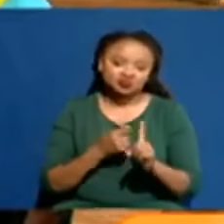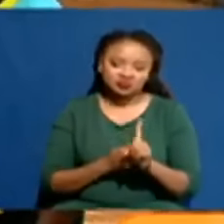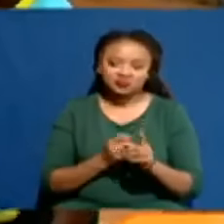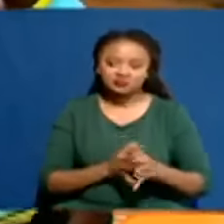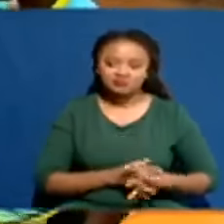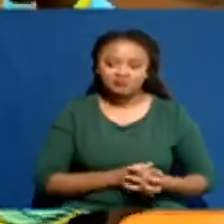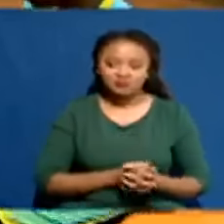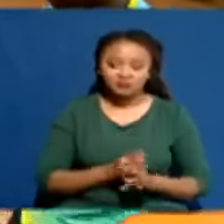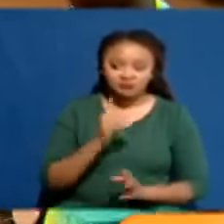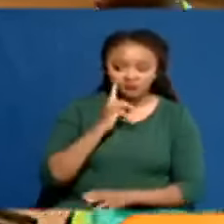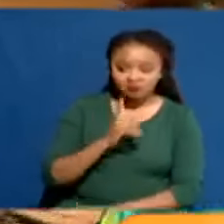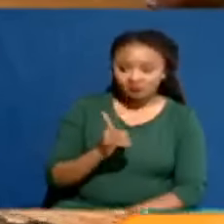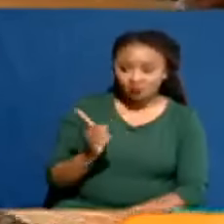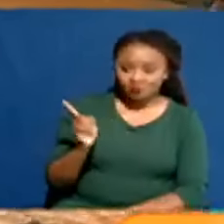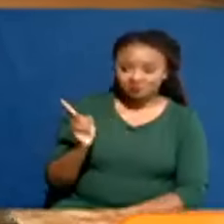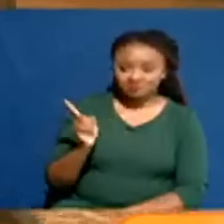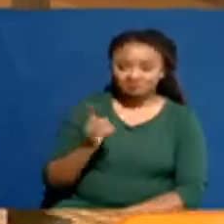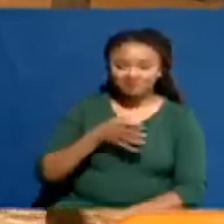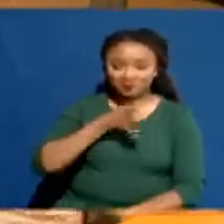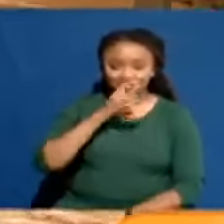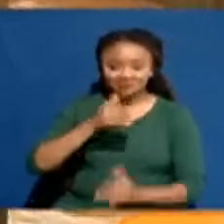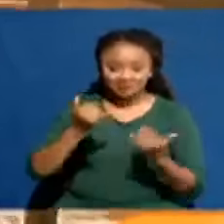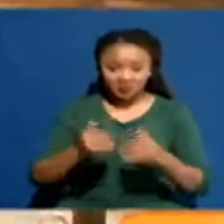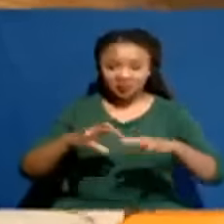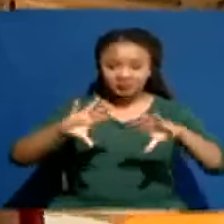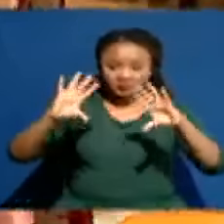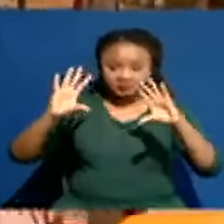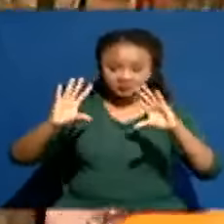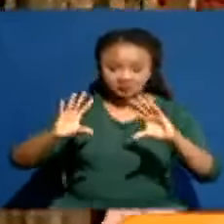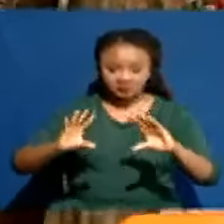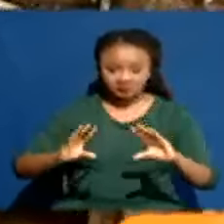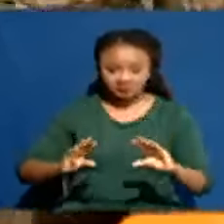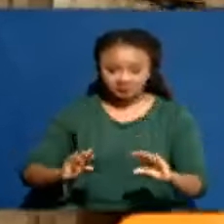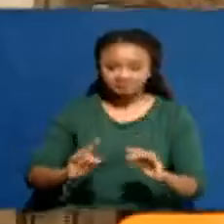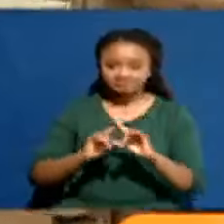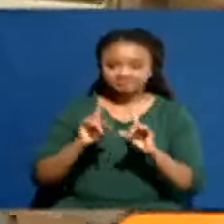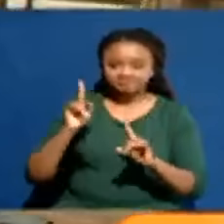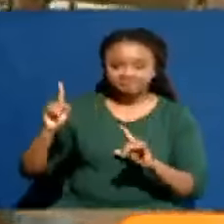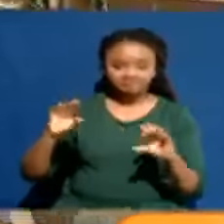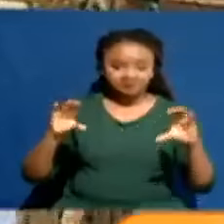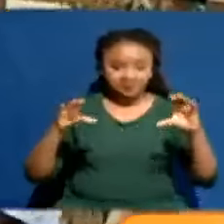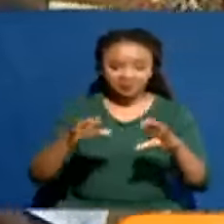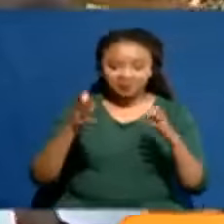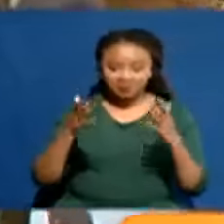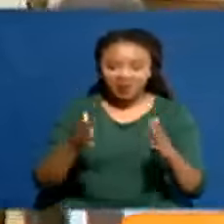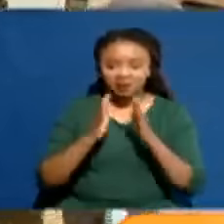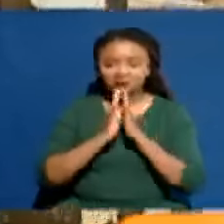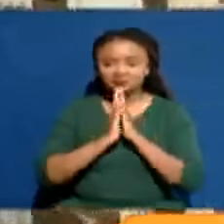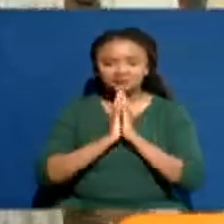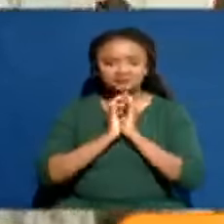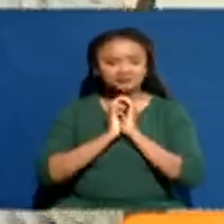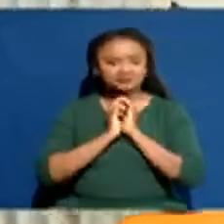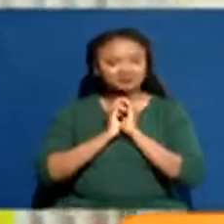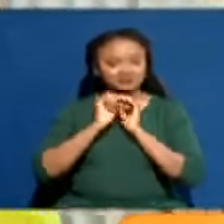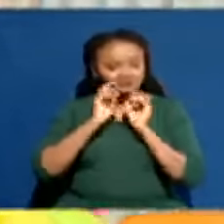As the water recedes, it presents the community of Mathare with a chance to turn every block